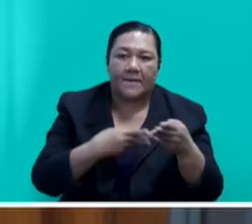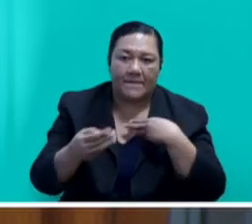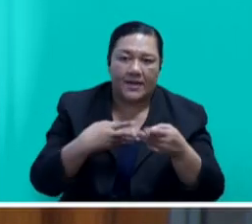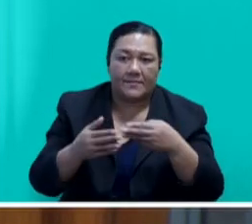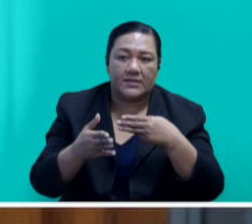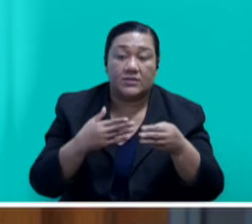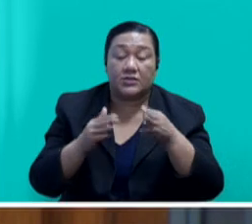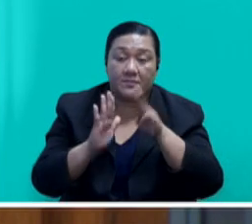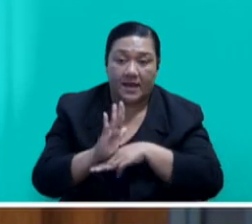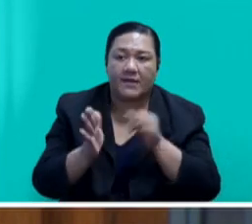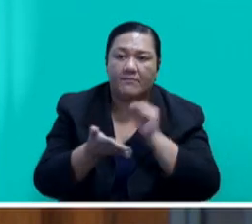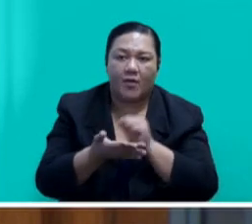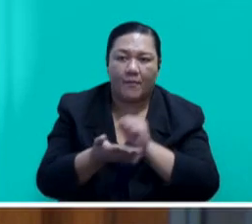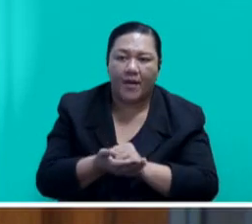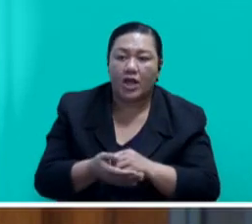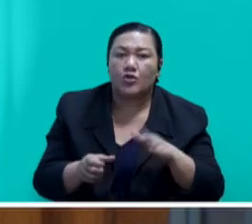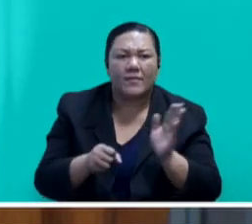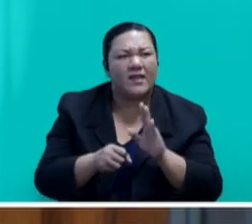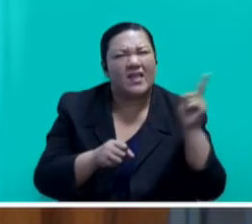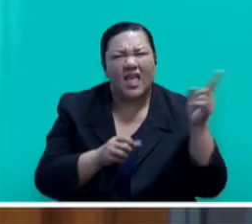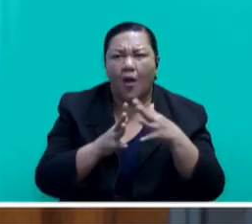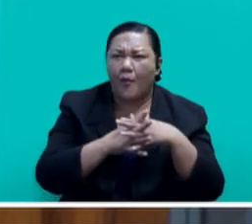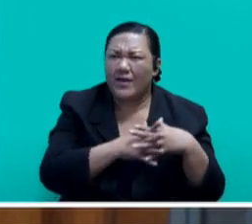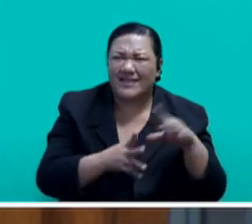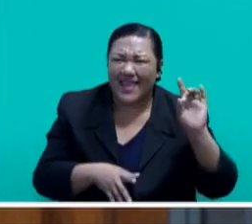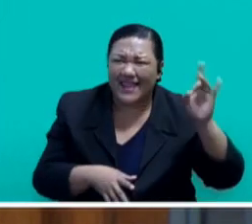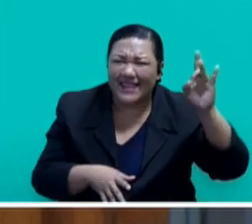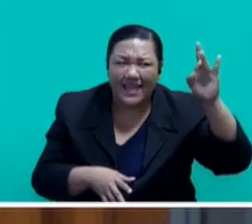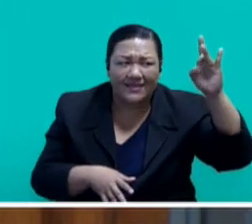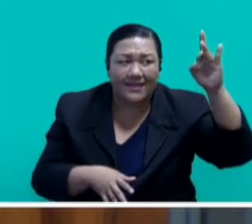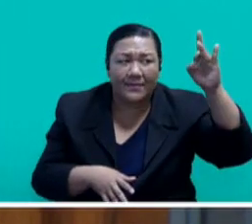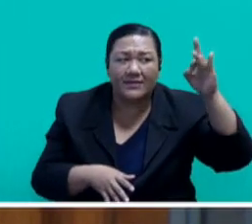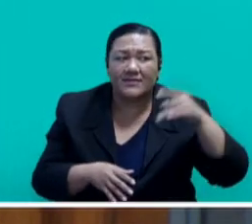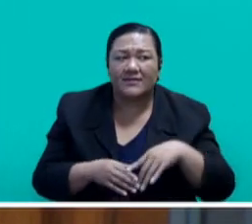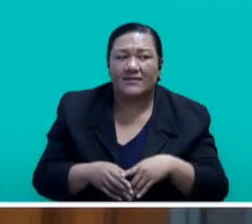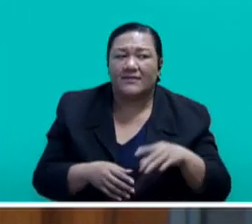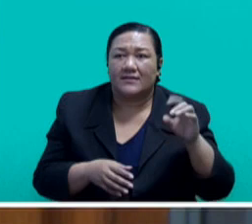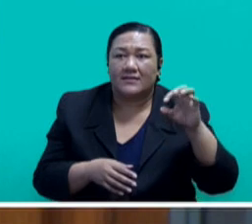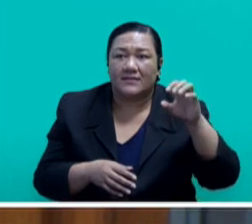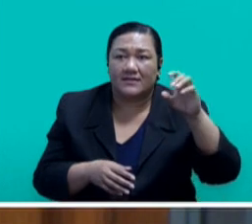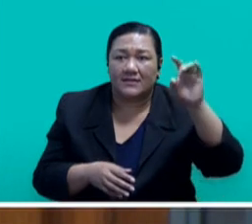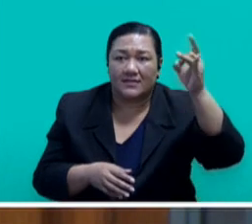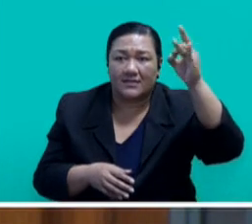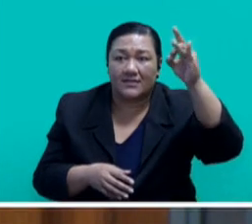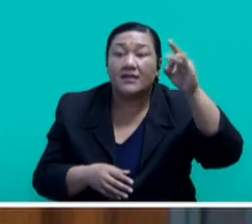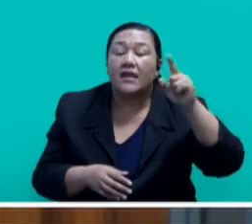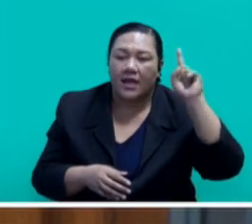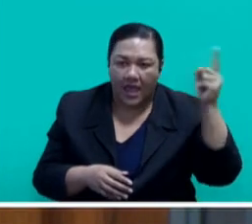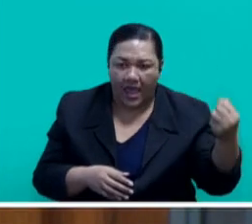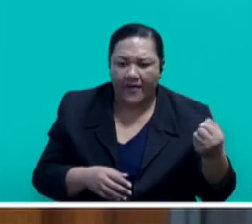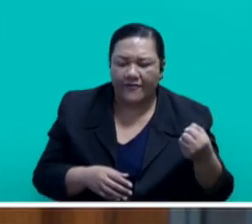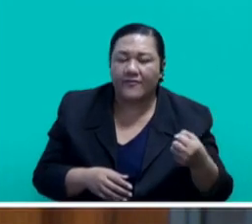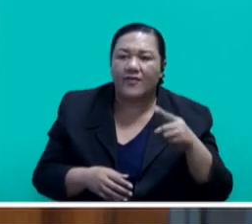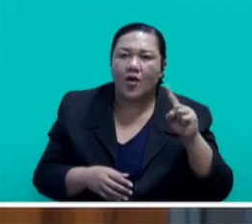recent outbreak of termites in the Western Division, the new code is a timely addition to the forestry law. Under the code of the